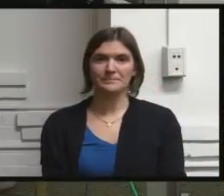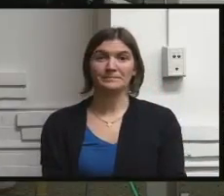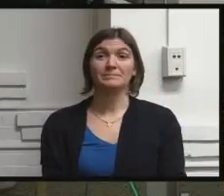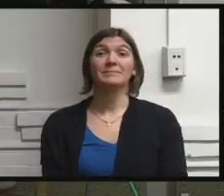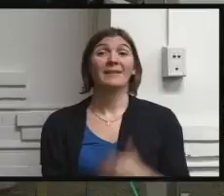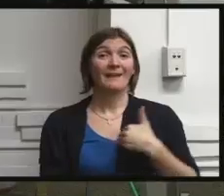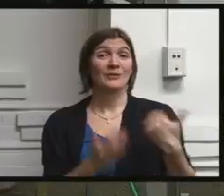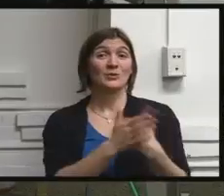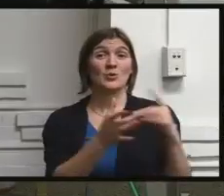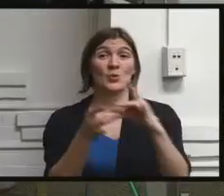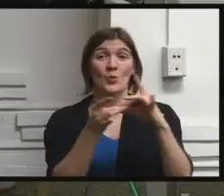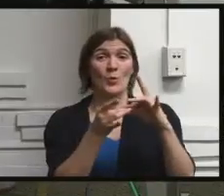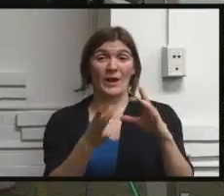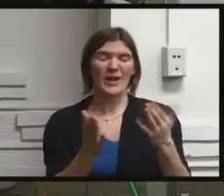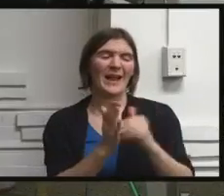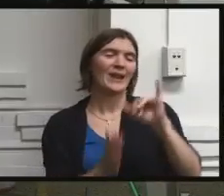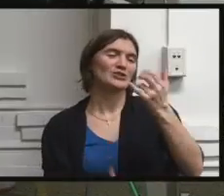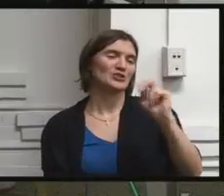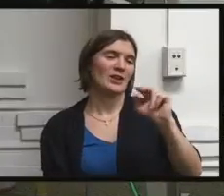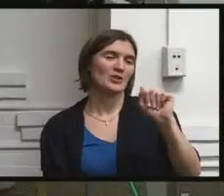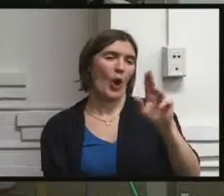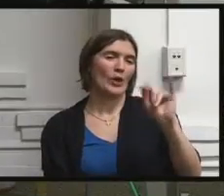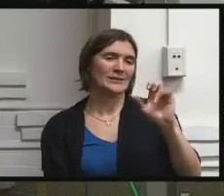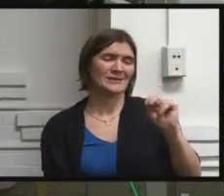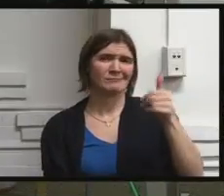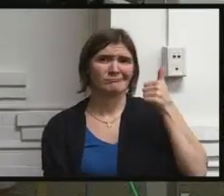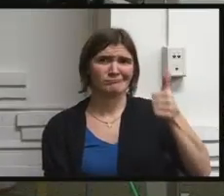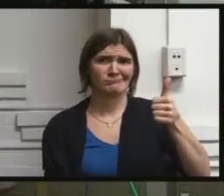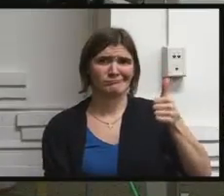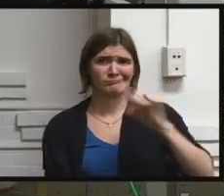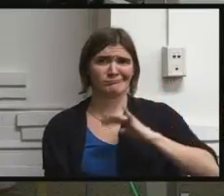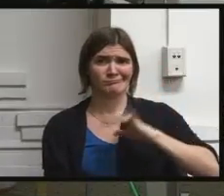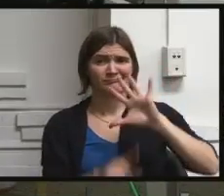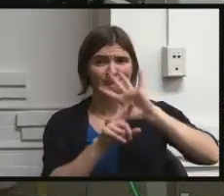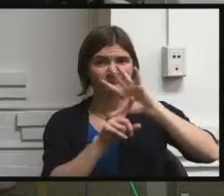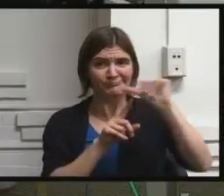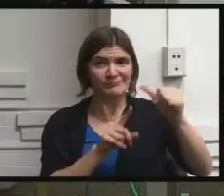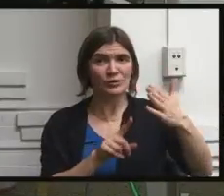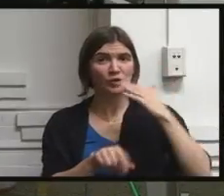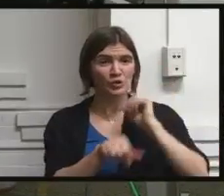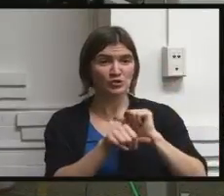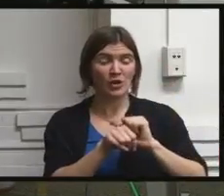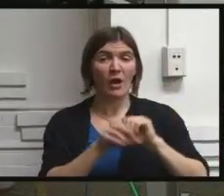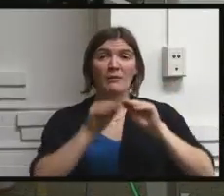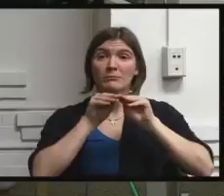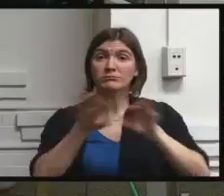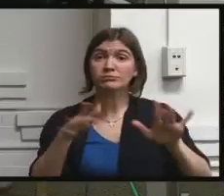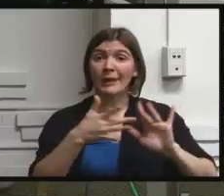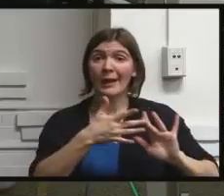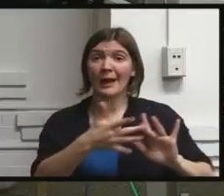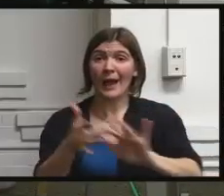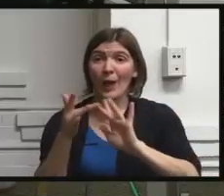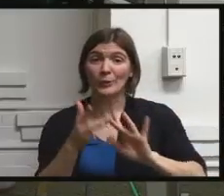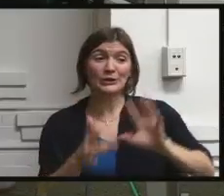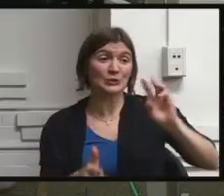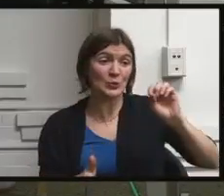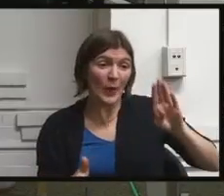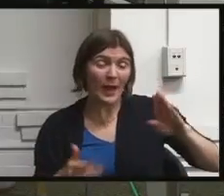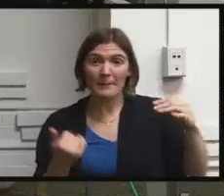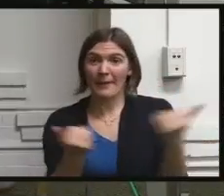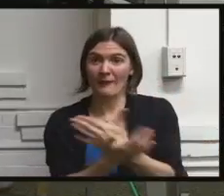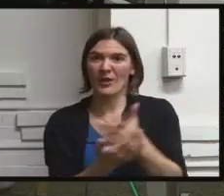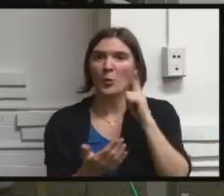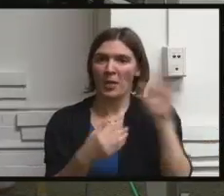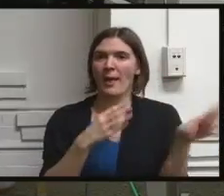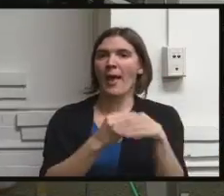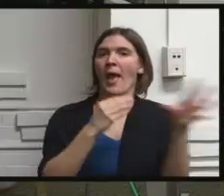new coordinator, Jen Austin, has done a magnificent job in providing that, and we believe that building